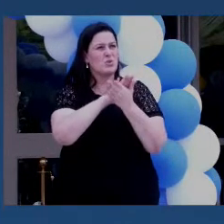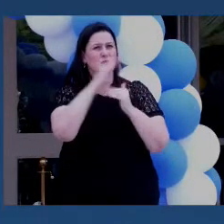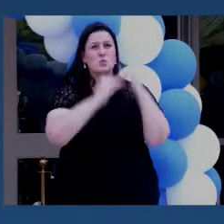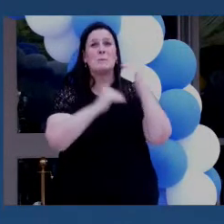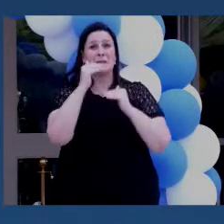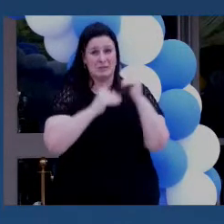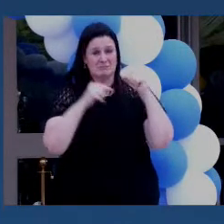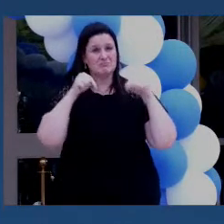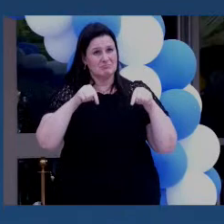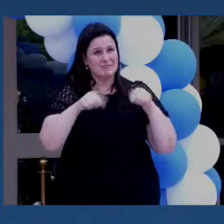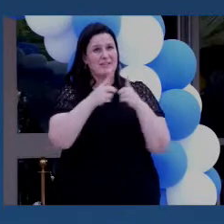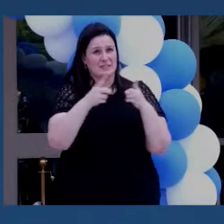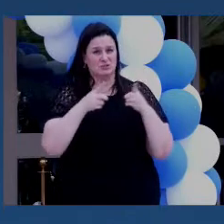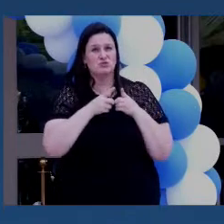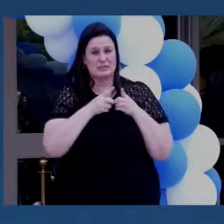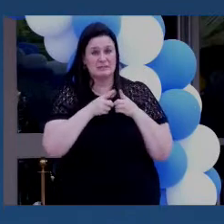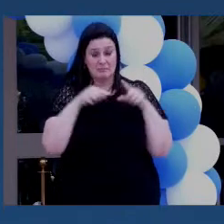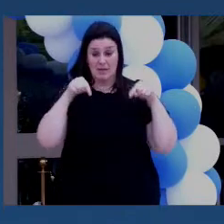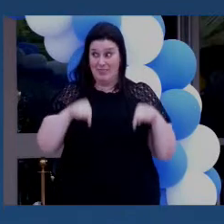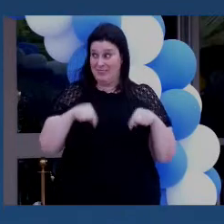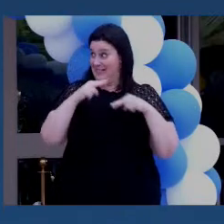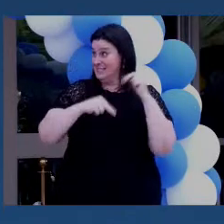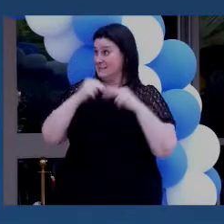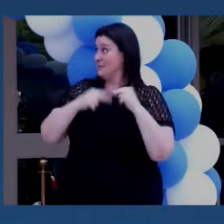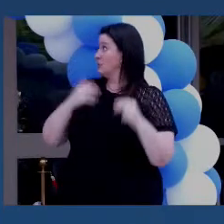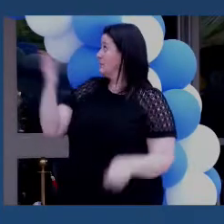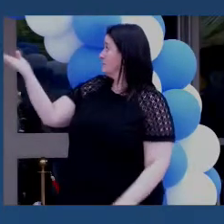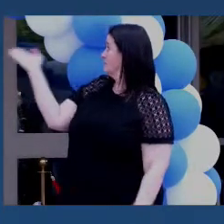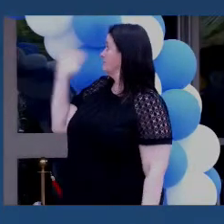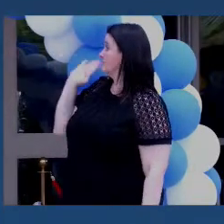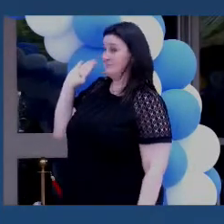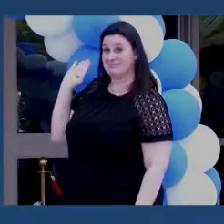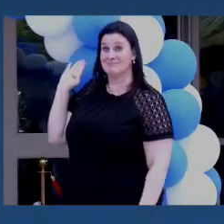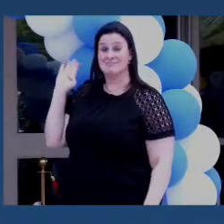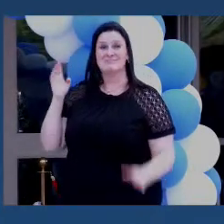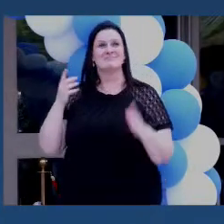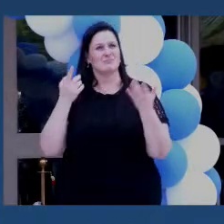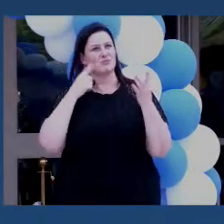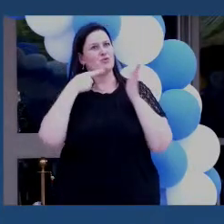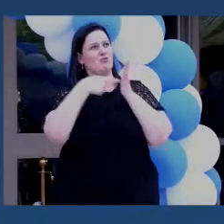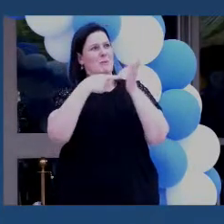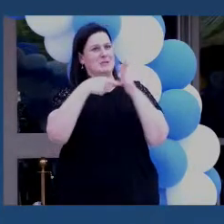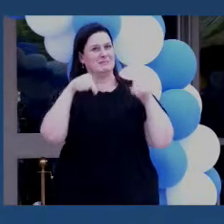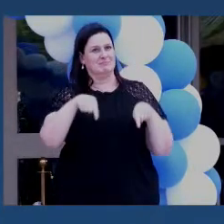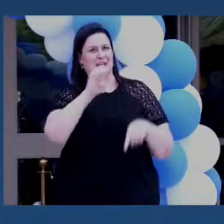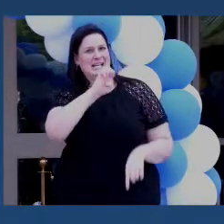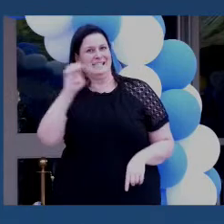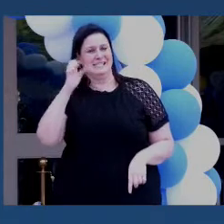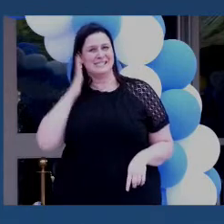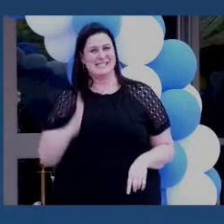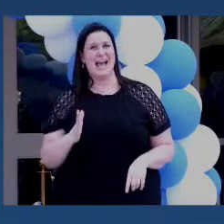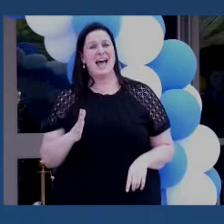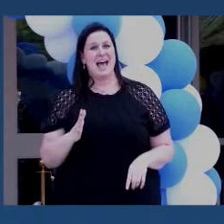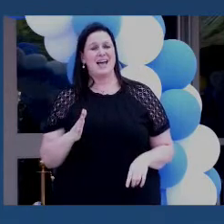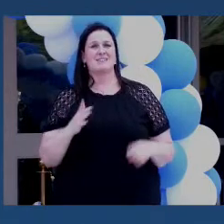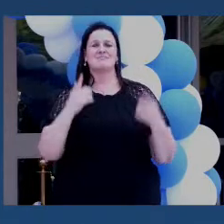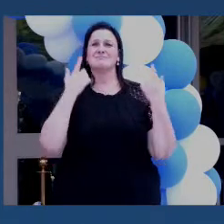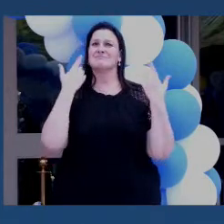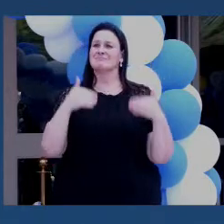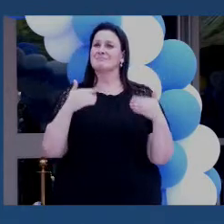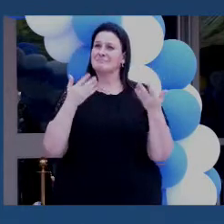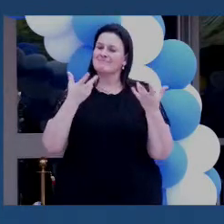district. And this building behind me represents that here on the east side, and we made a